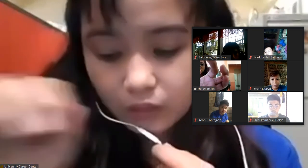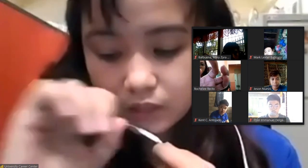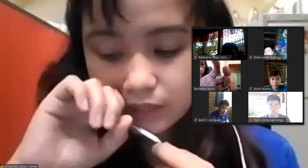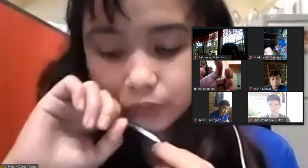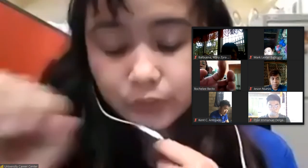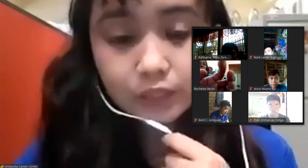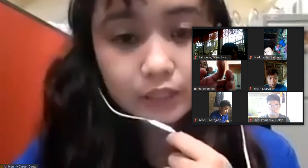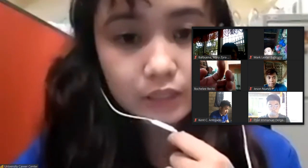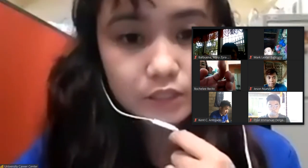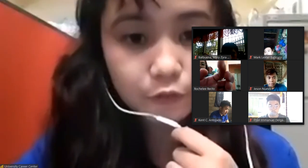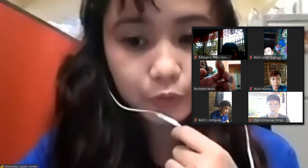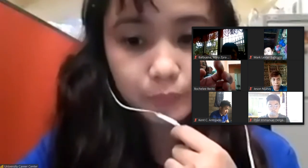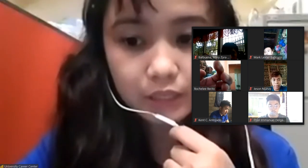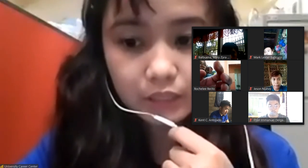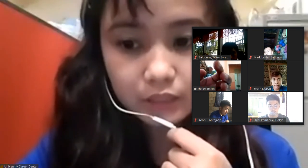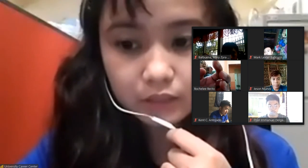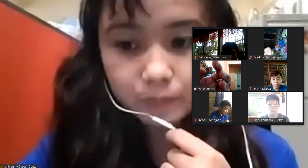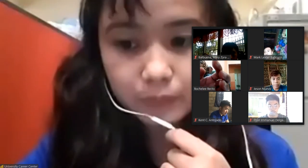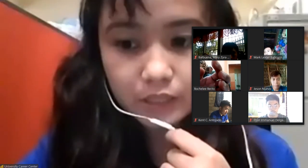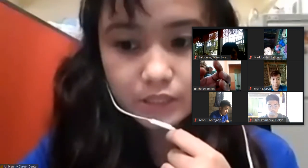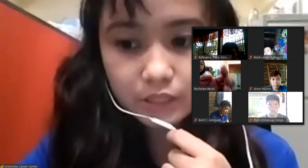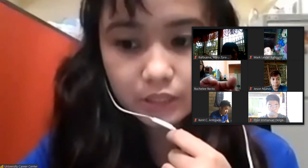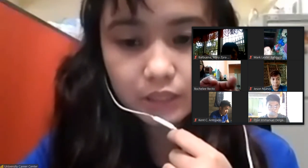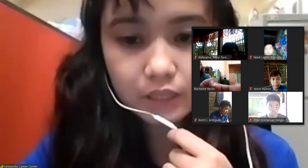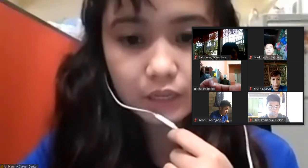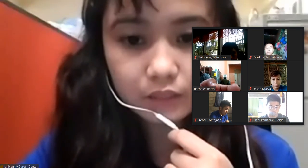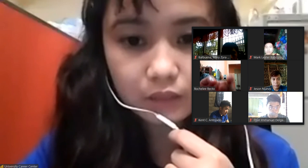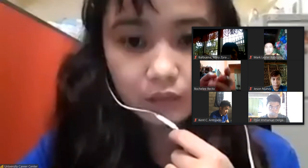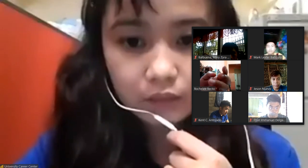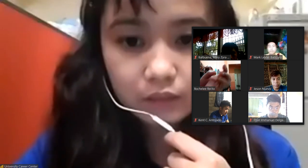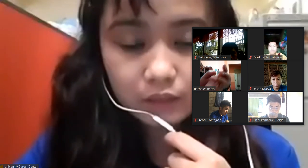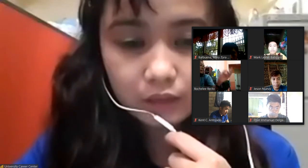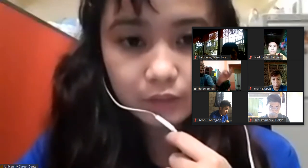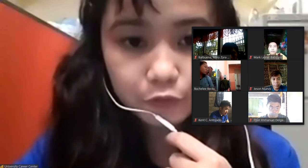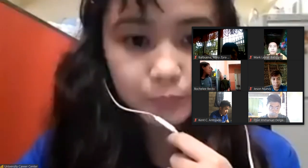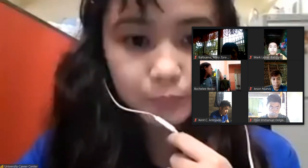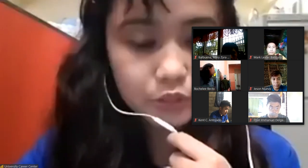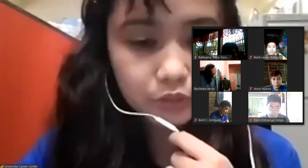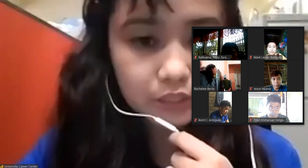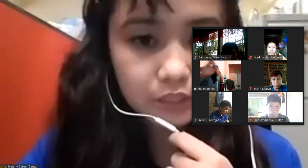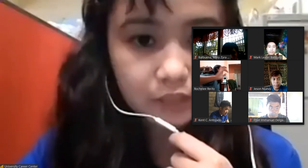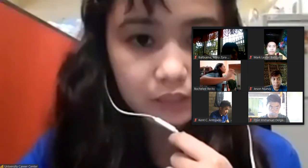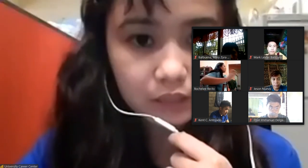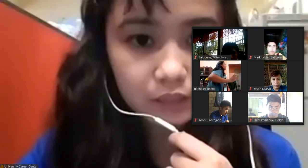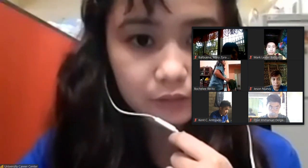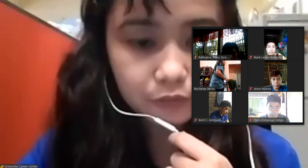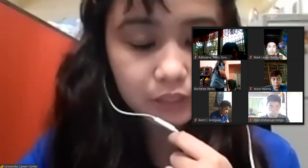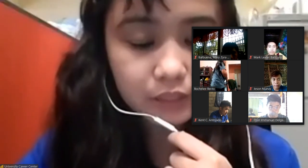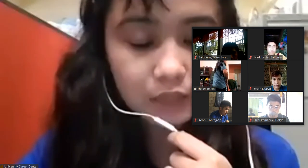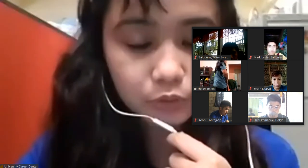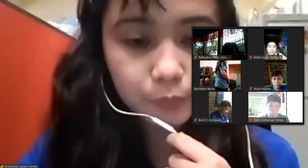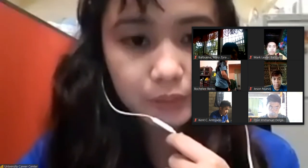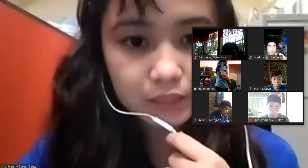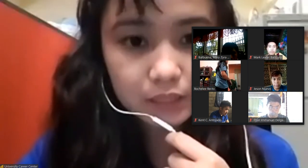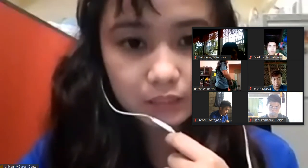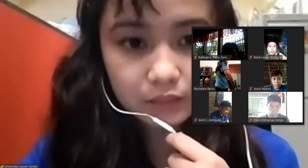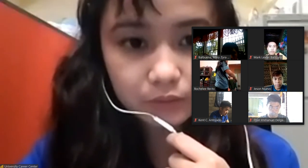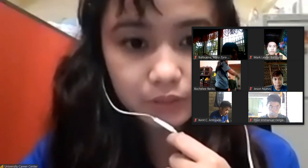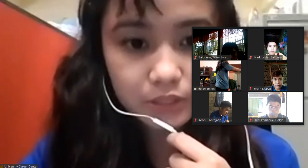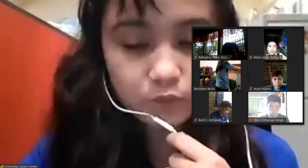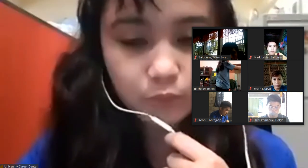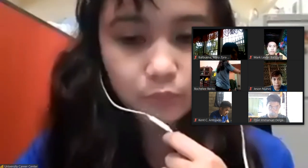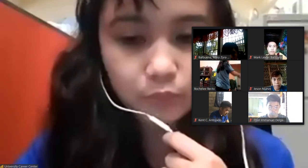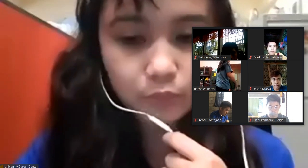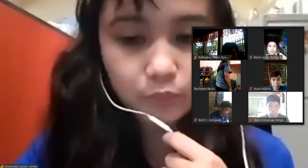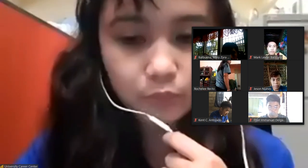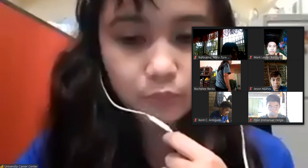sa Google attendance form na link, please indicate the information needed. Fill it out completely. Okay,